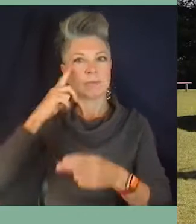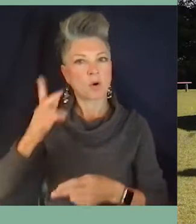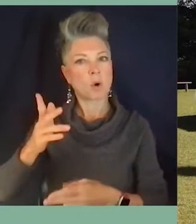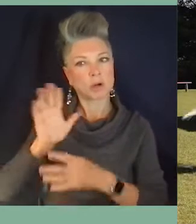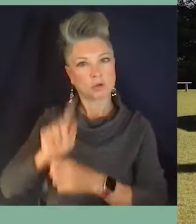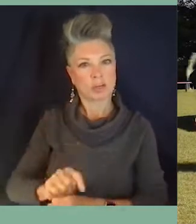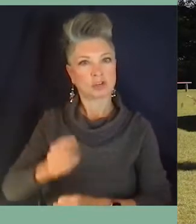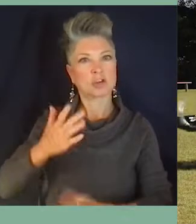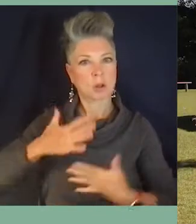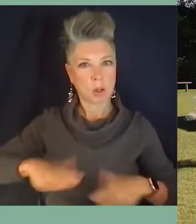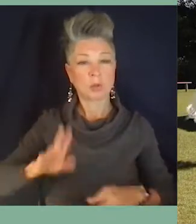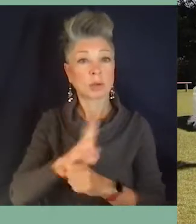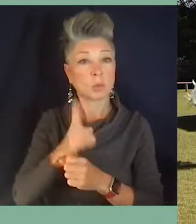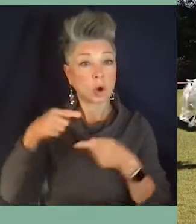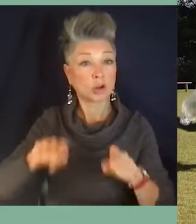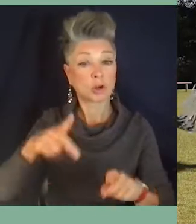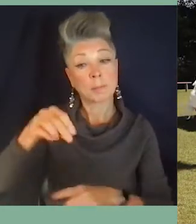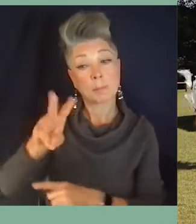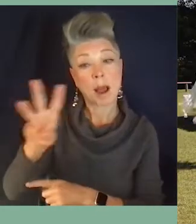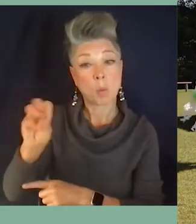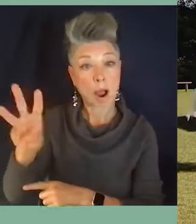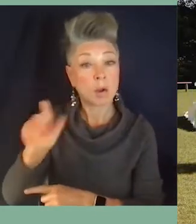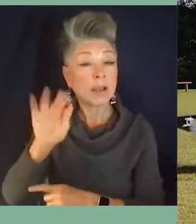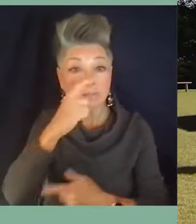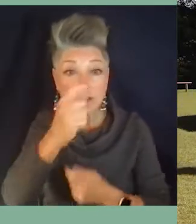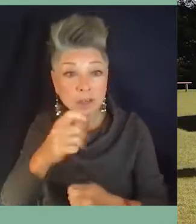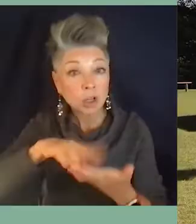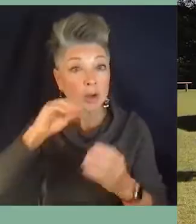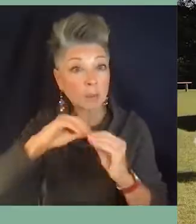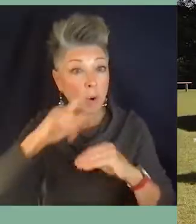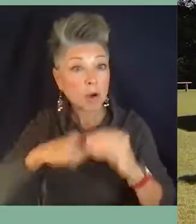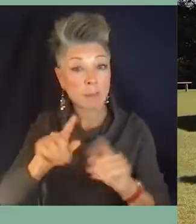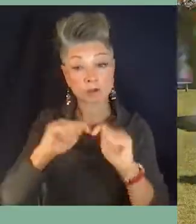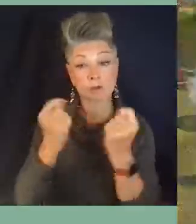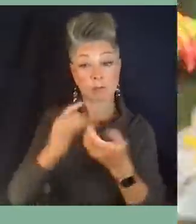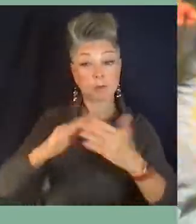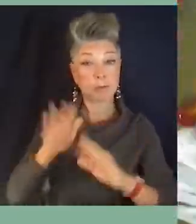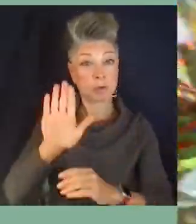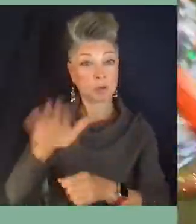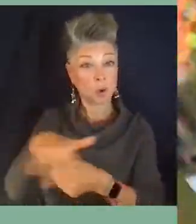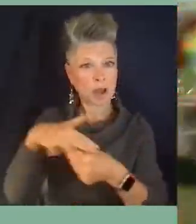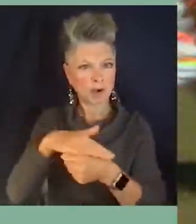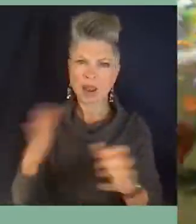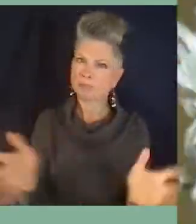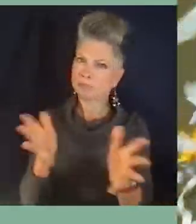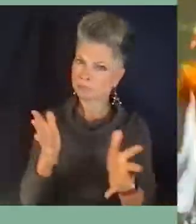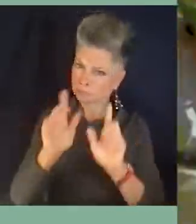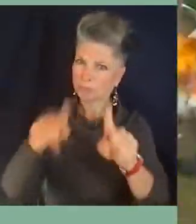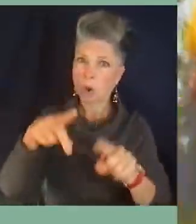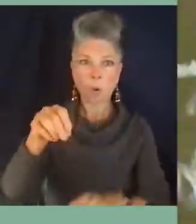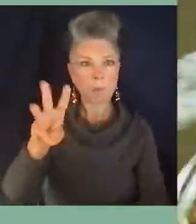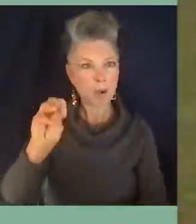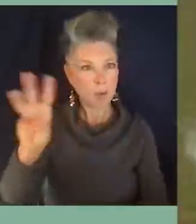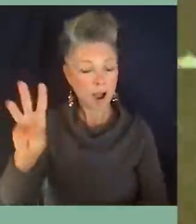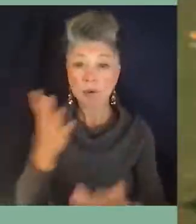powwows. If you are interested in learning more about a tribal community in your area, I encourage you to go to a